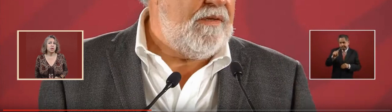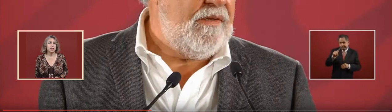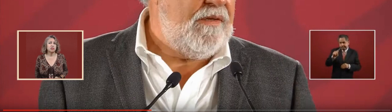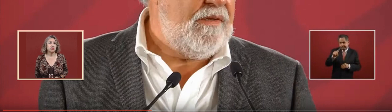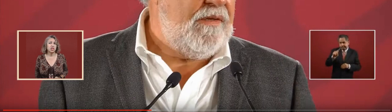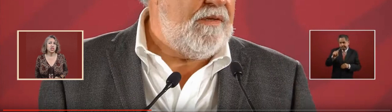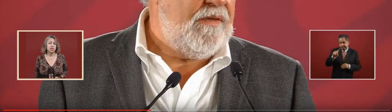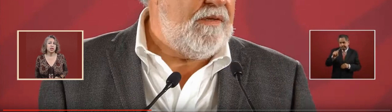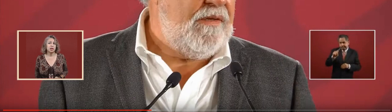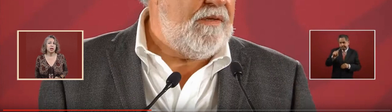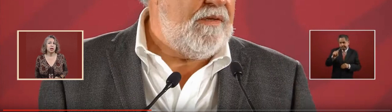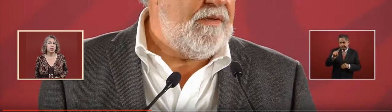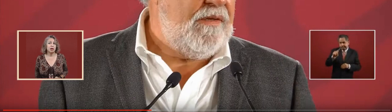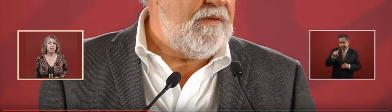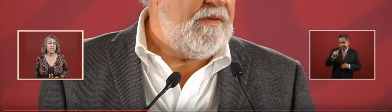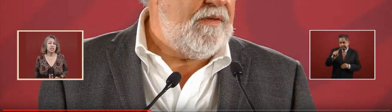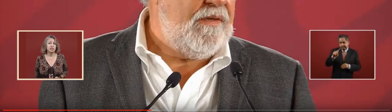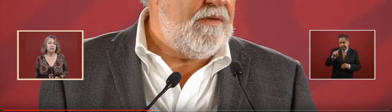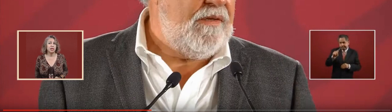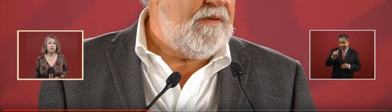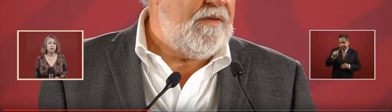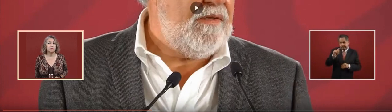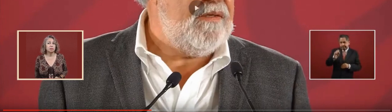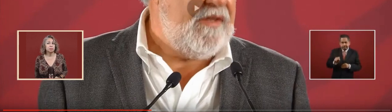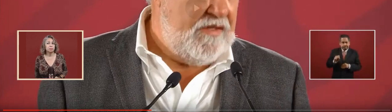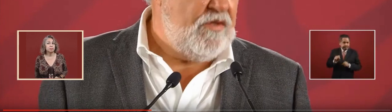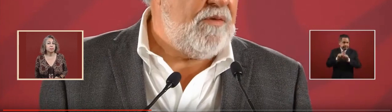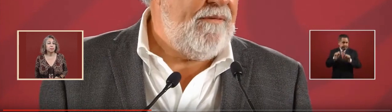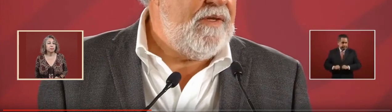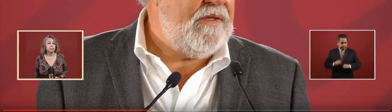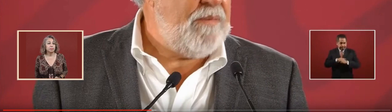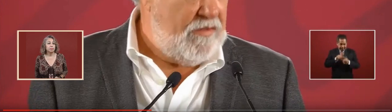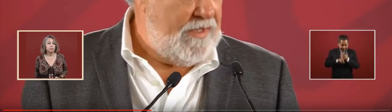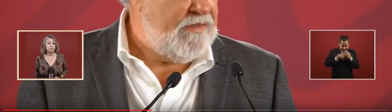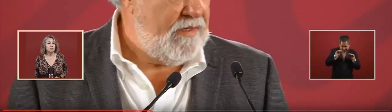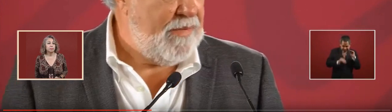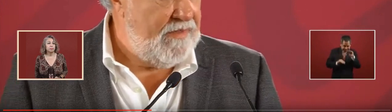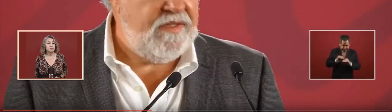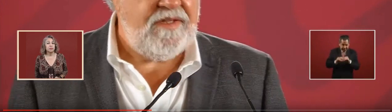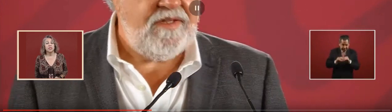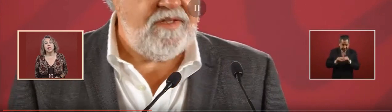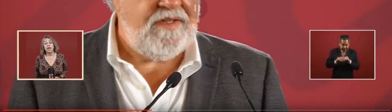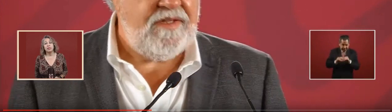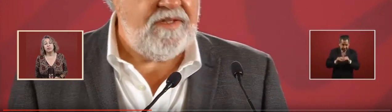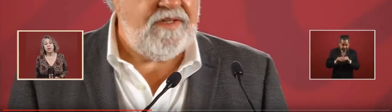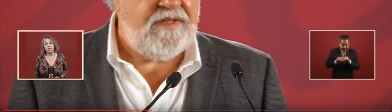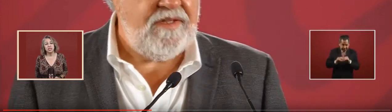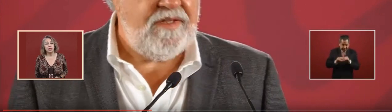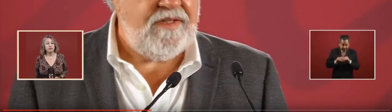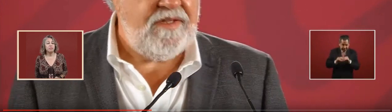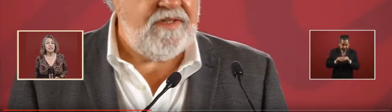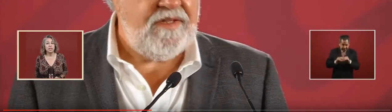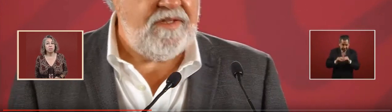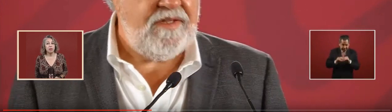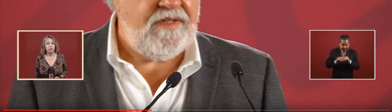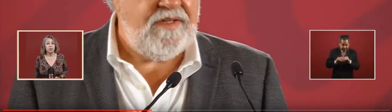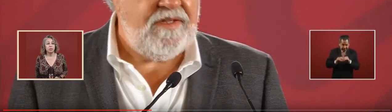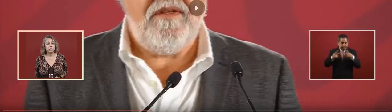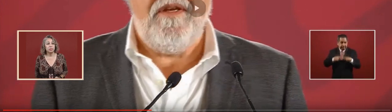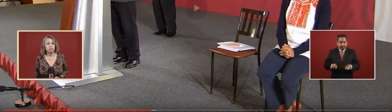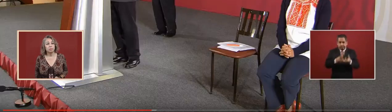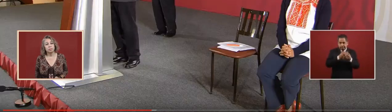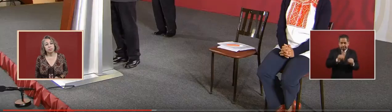the reconstruction on a national level, registro de personas desaparecidas, and the registry of missing